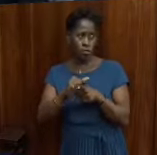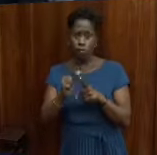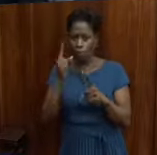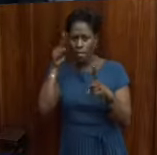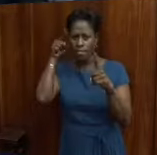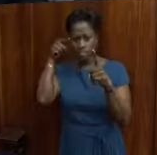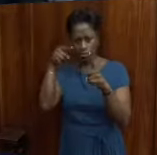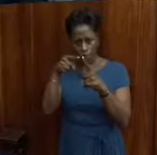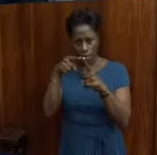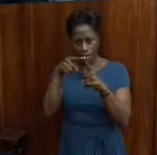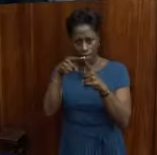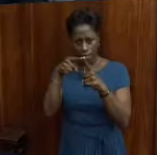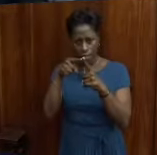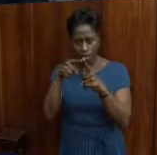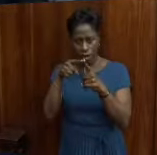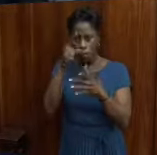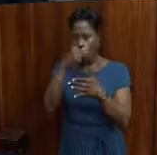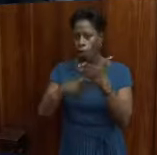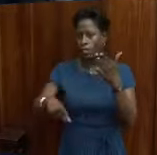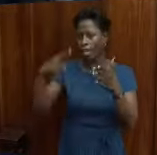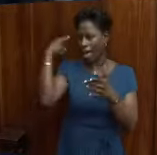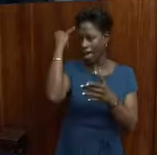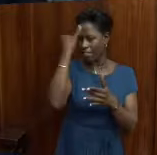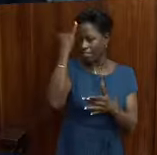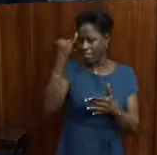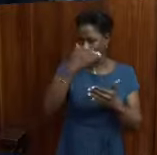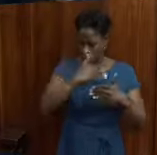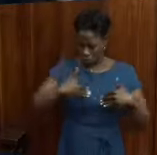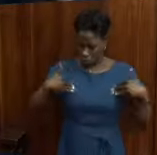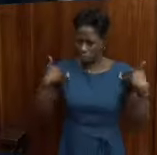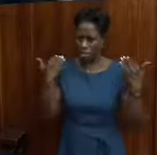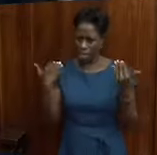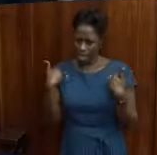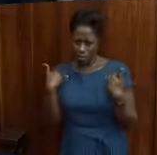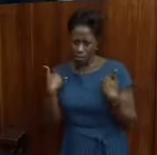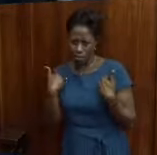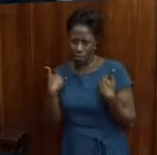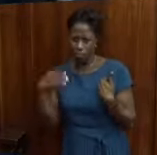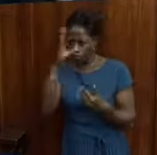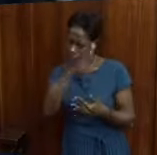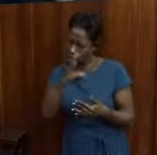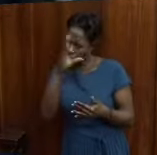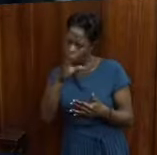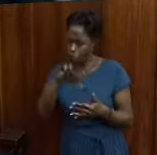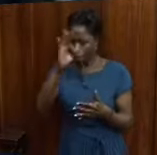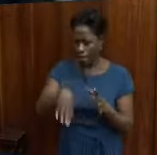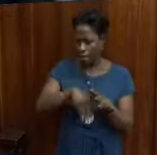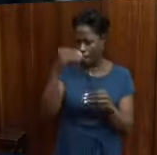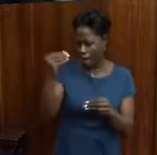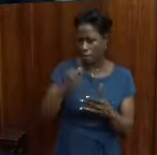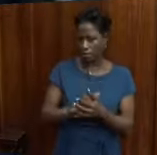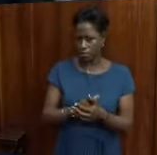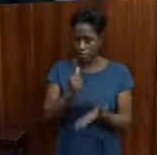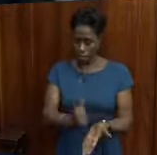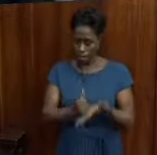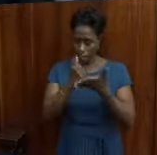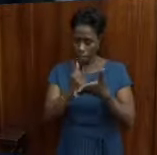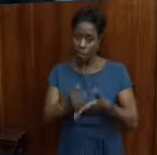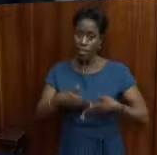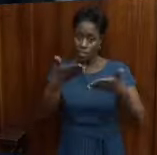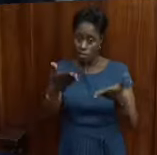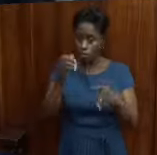of workable new business ideas and opportunities, research and development, innovation and technology upgrade, certification and